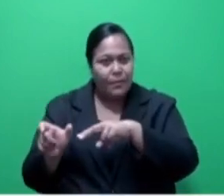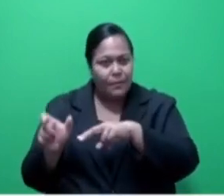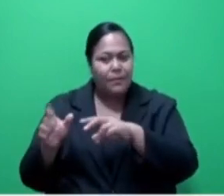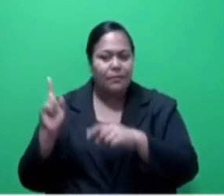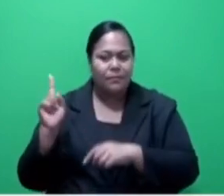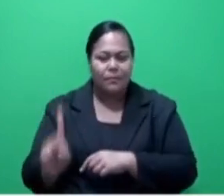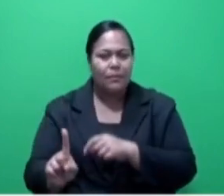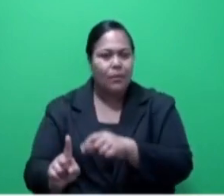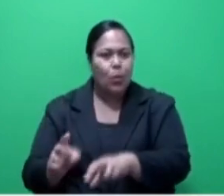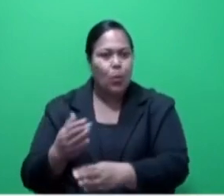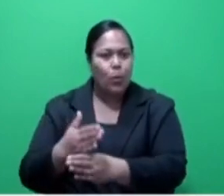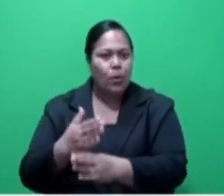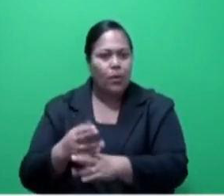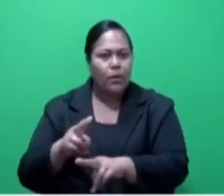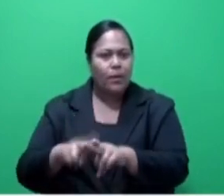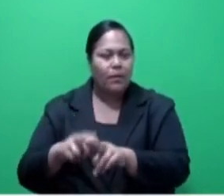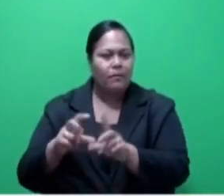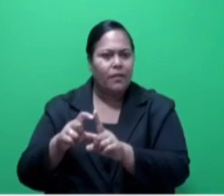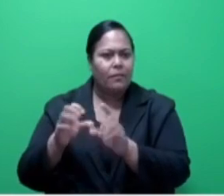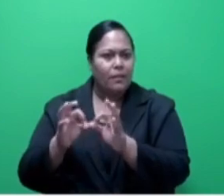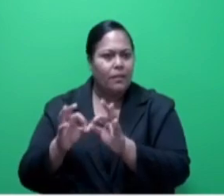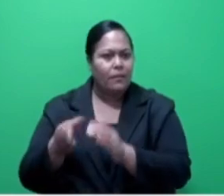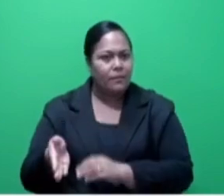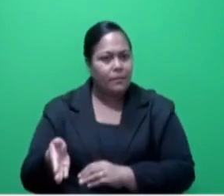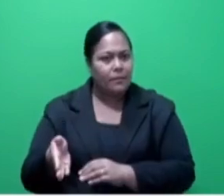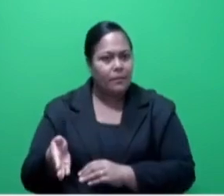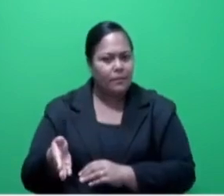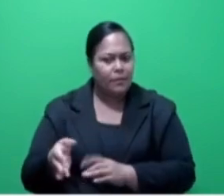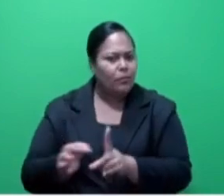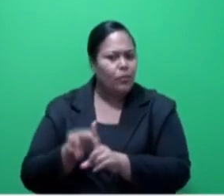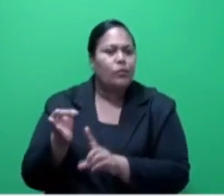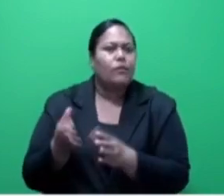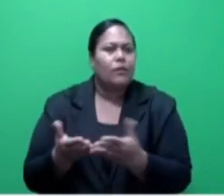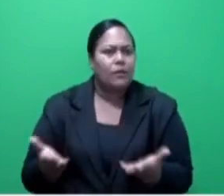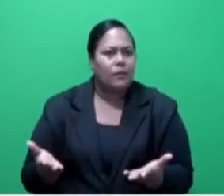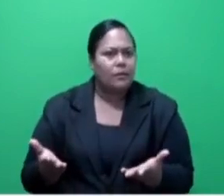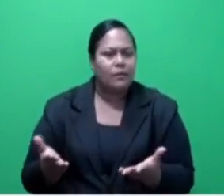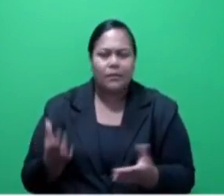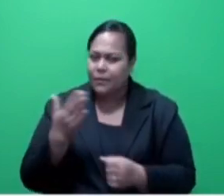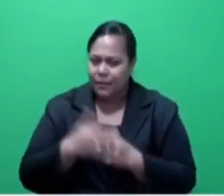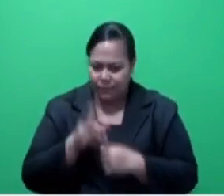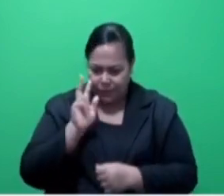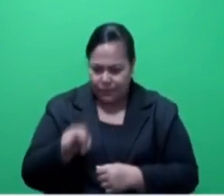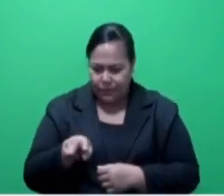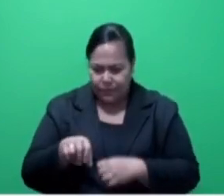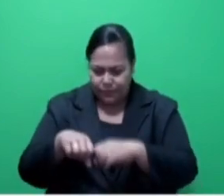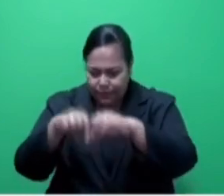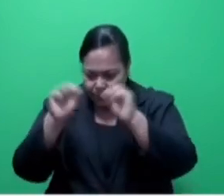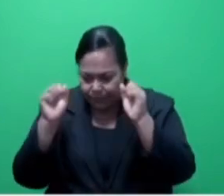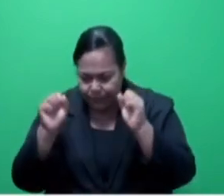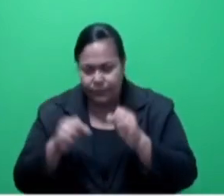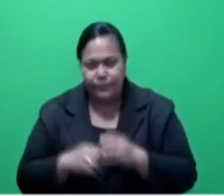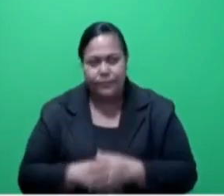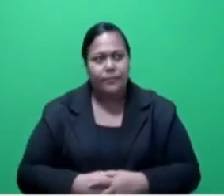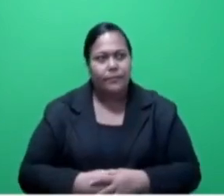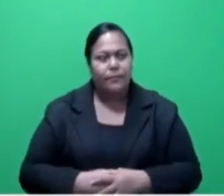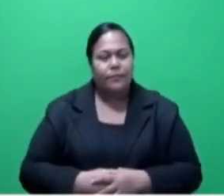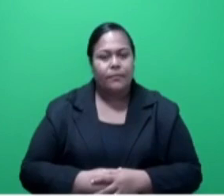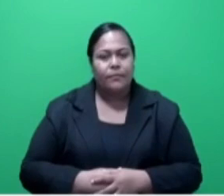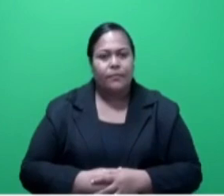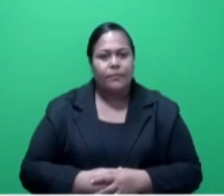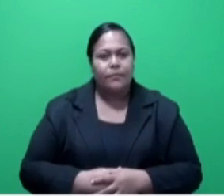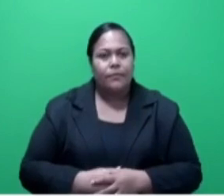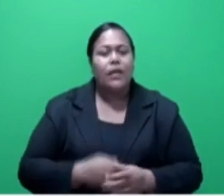organization can do. The other point I'd also like to make, Mr. Speaker, sir, they highlighted about the person who's bought